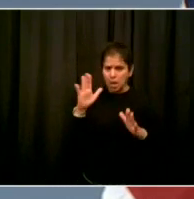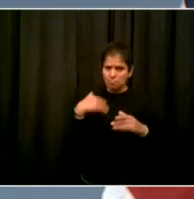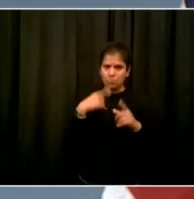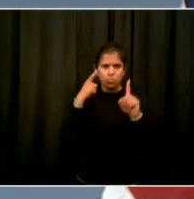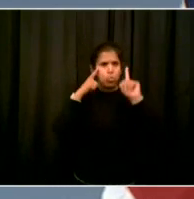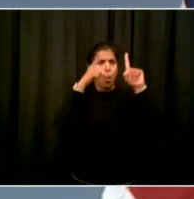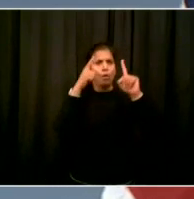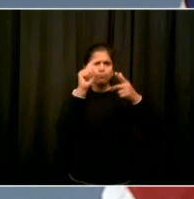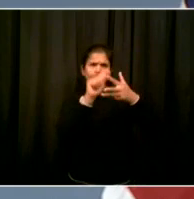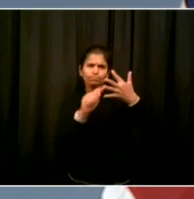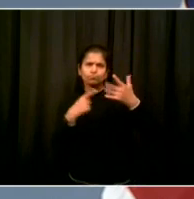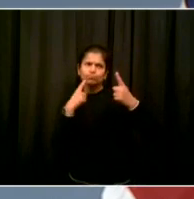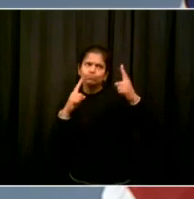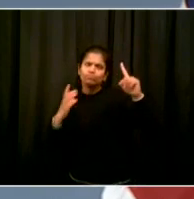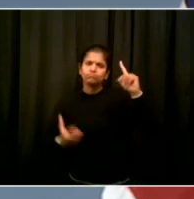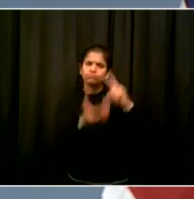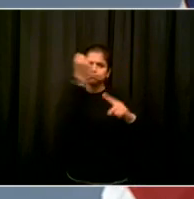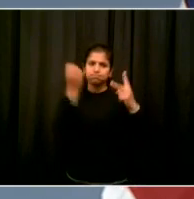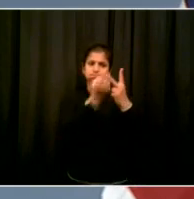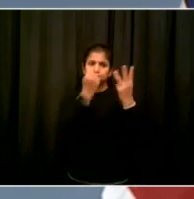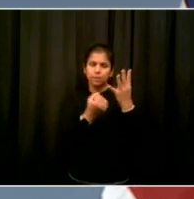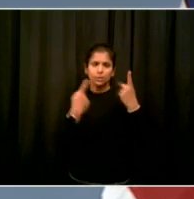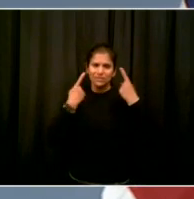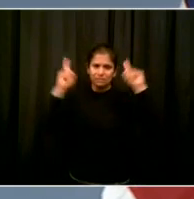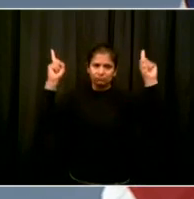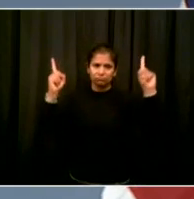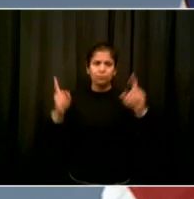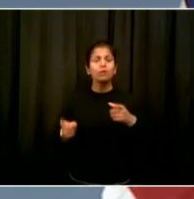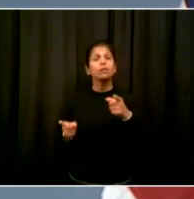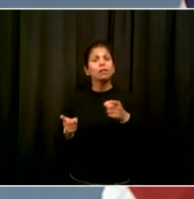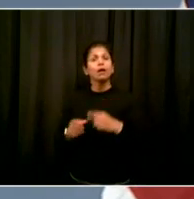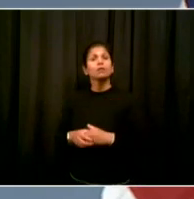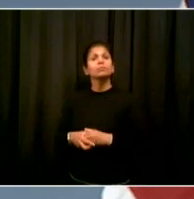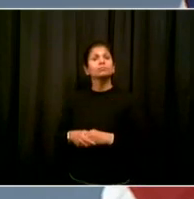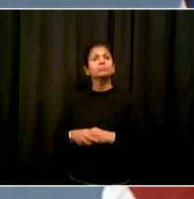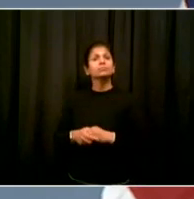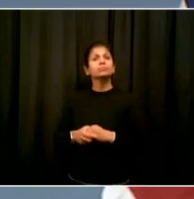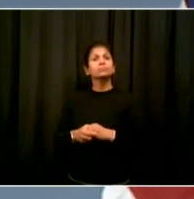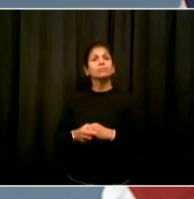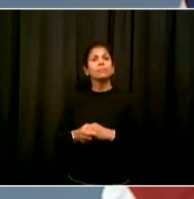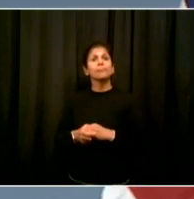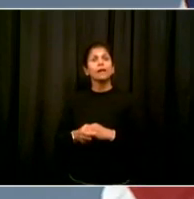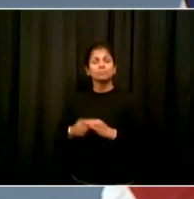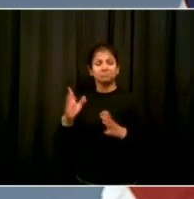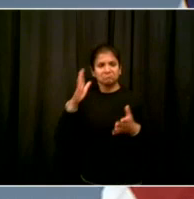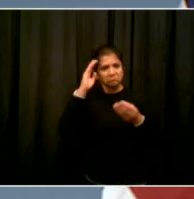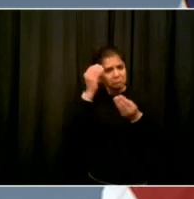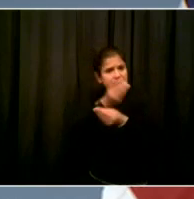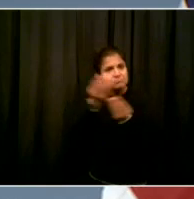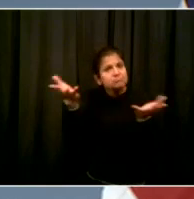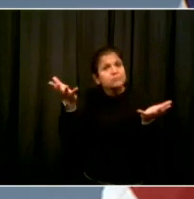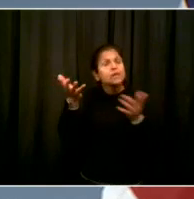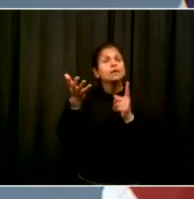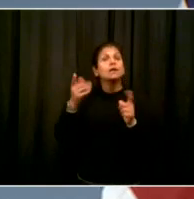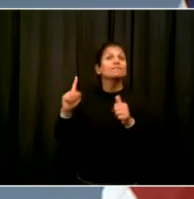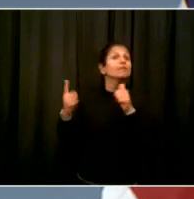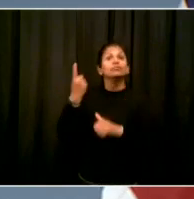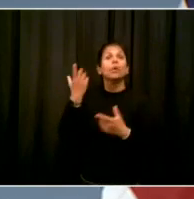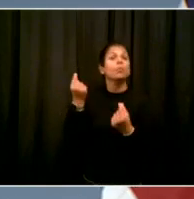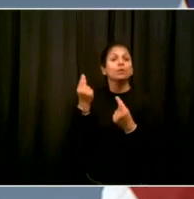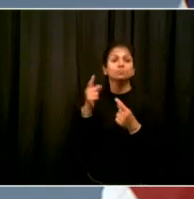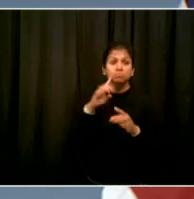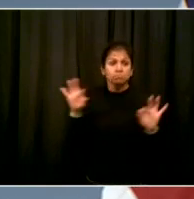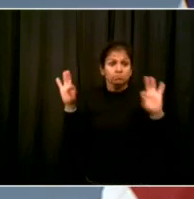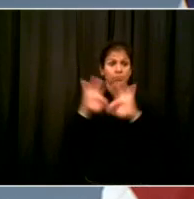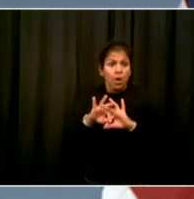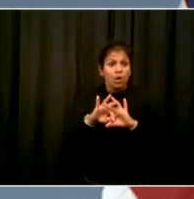highest levels. We'll get to that shortly, but first, none of them are more important than the naming of the next chief of patrol